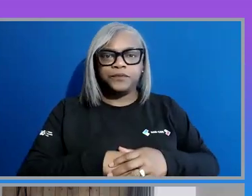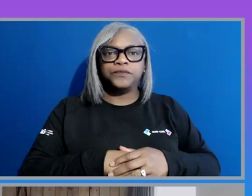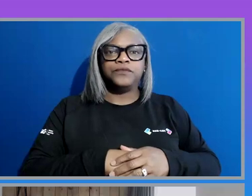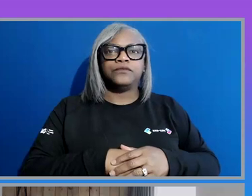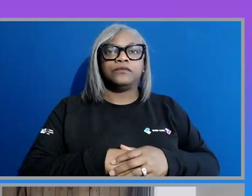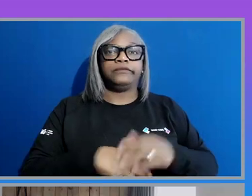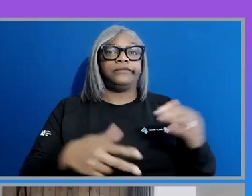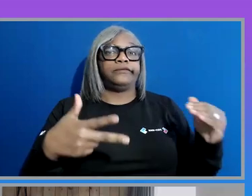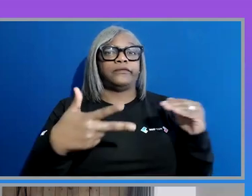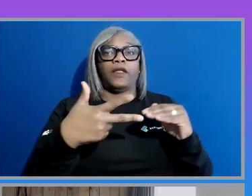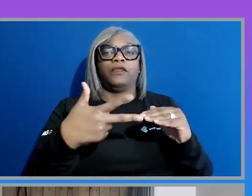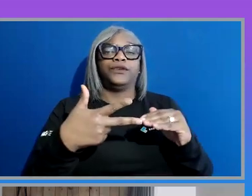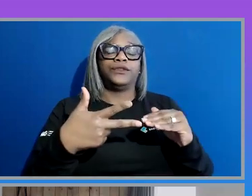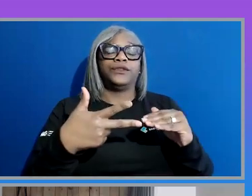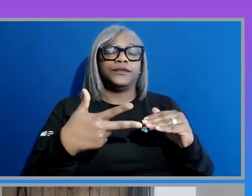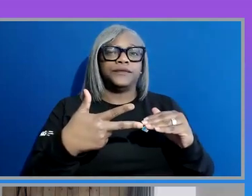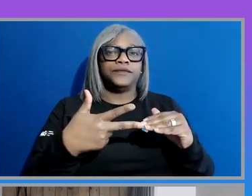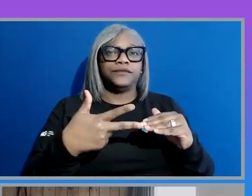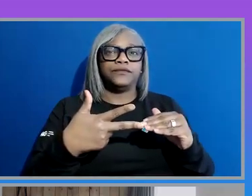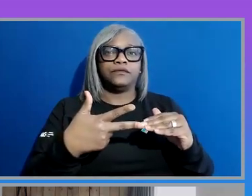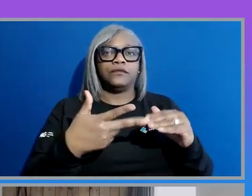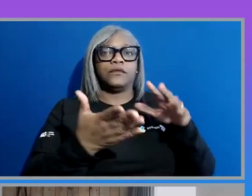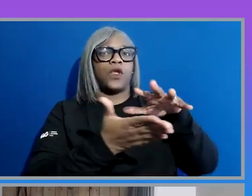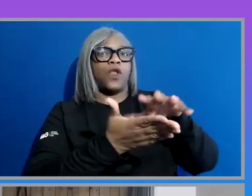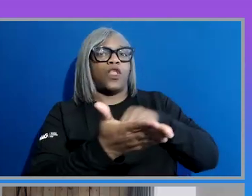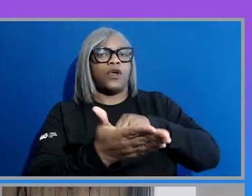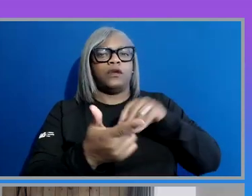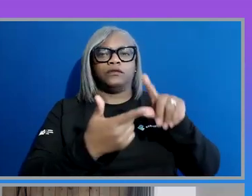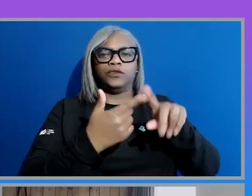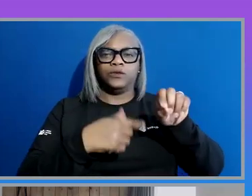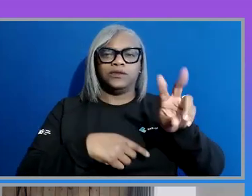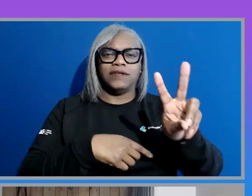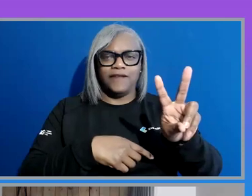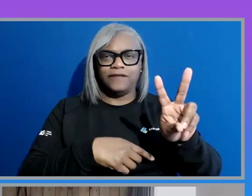The third one I would like to highlight is Learn to Dev. That's